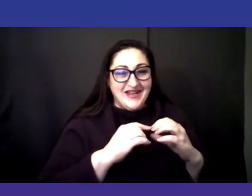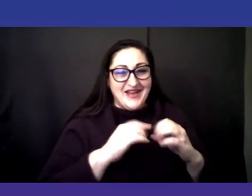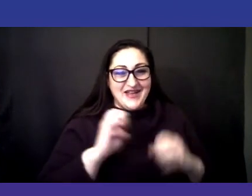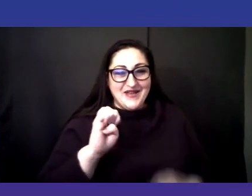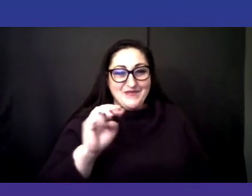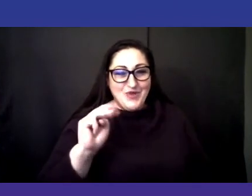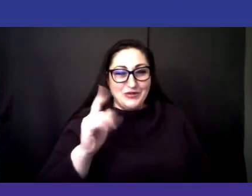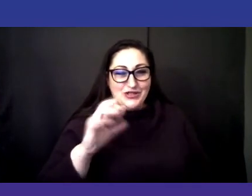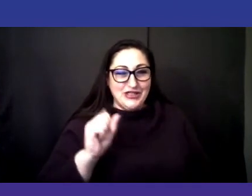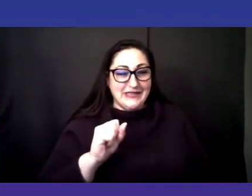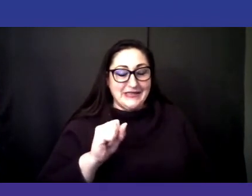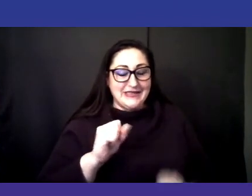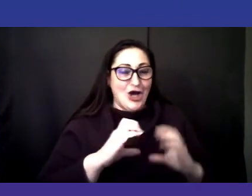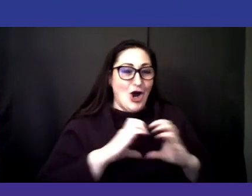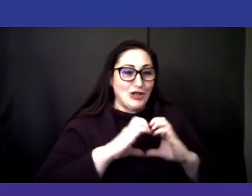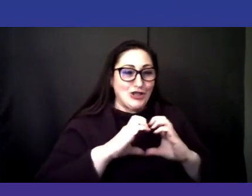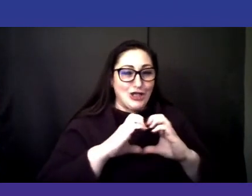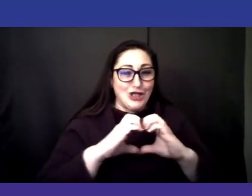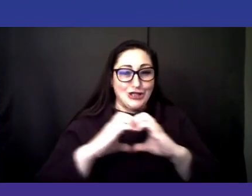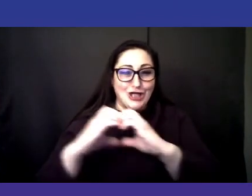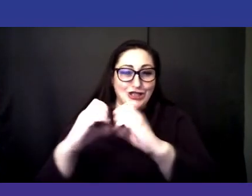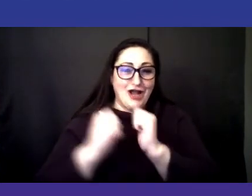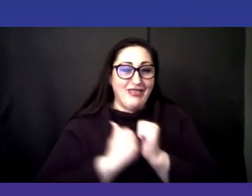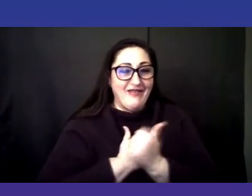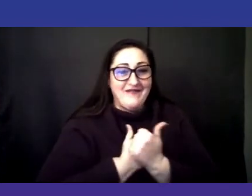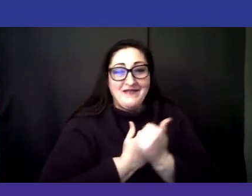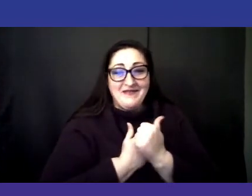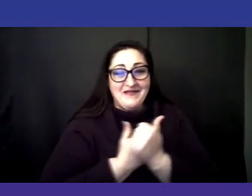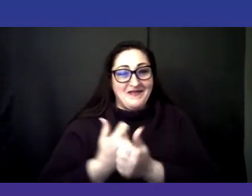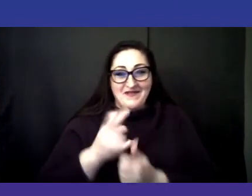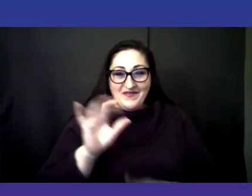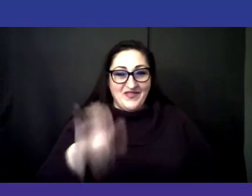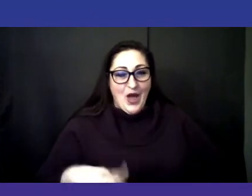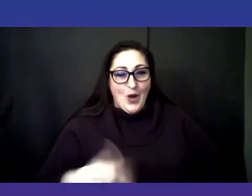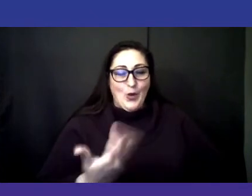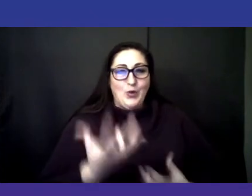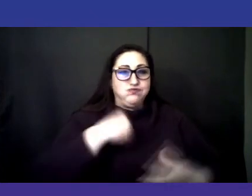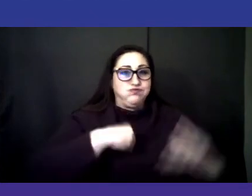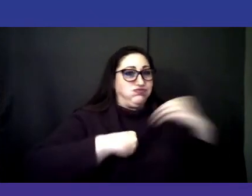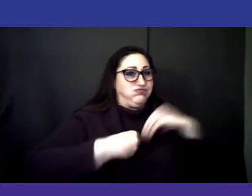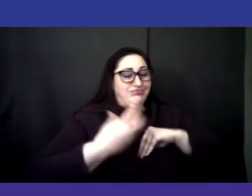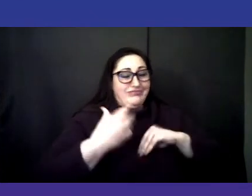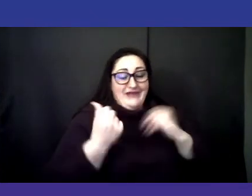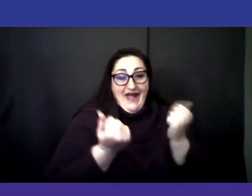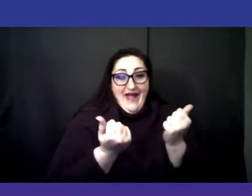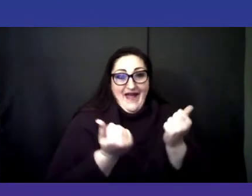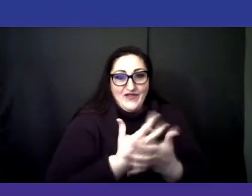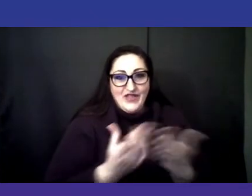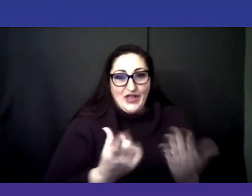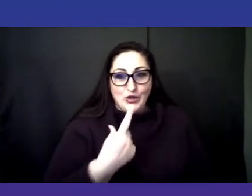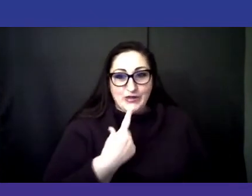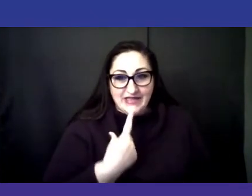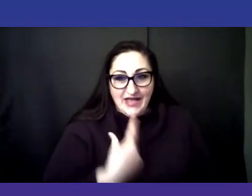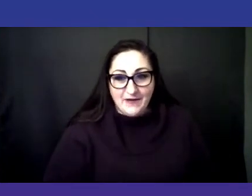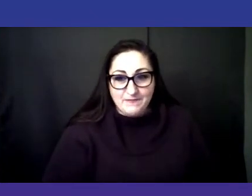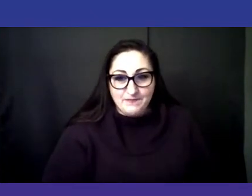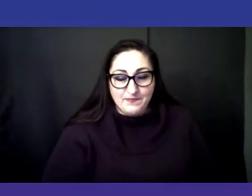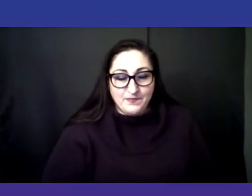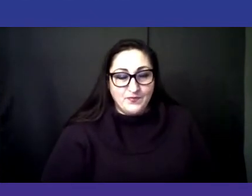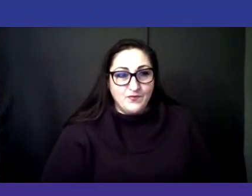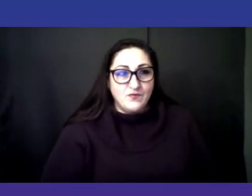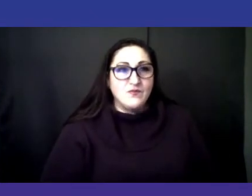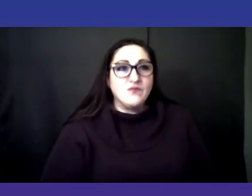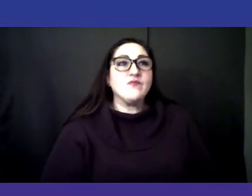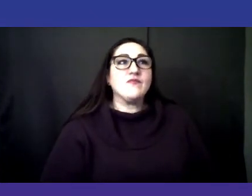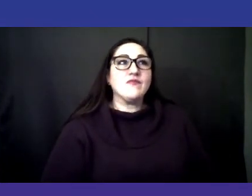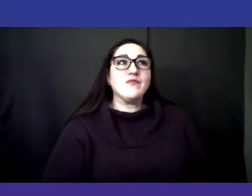like in jest, but in all seriousness, saying a lot these days of like what the nonprofit industrial complex and white